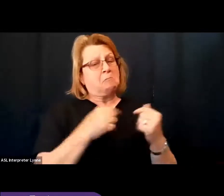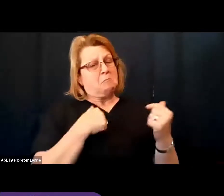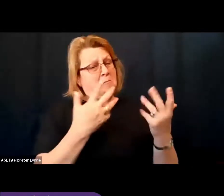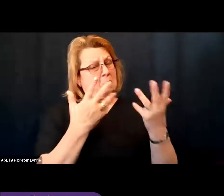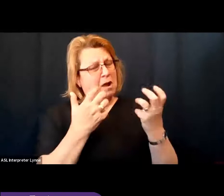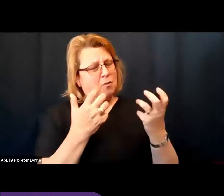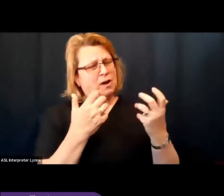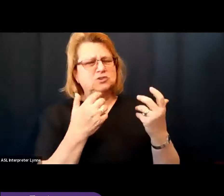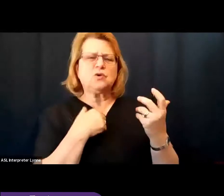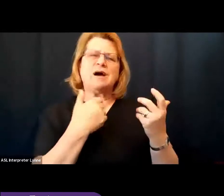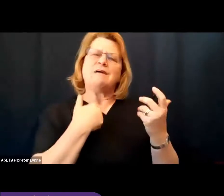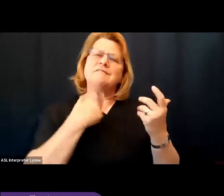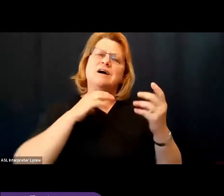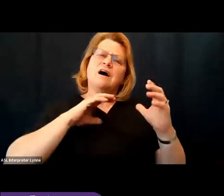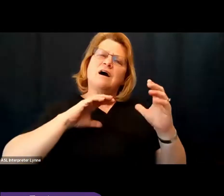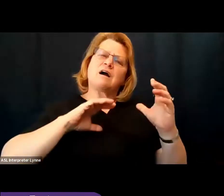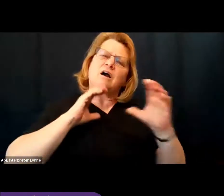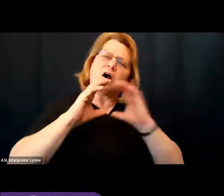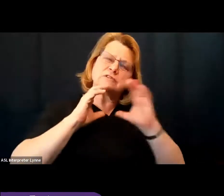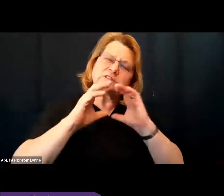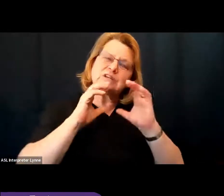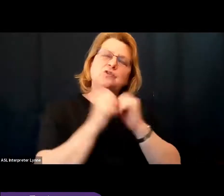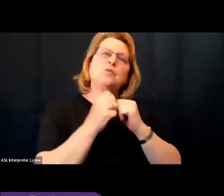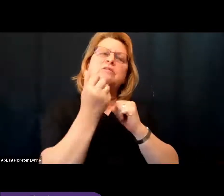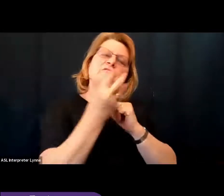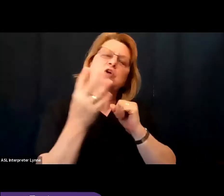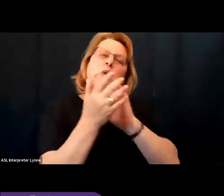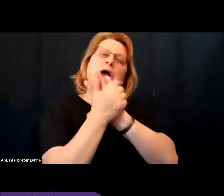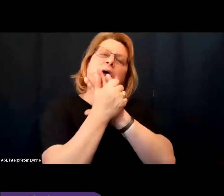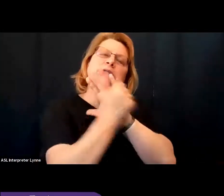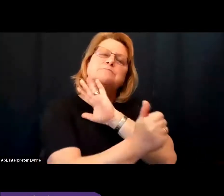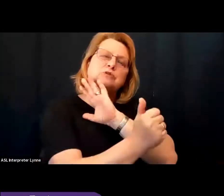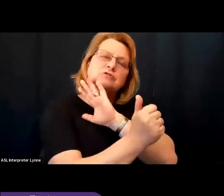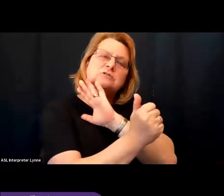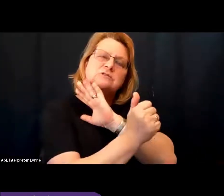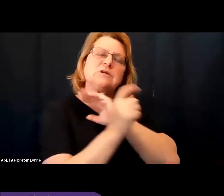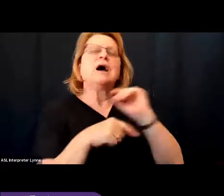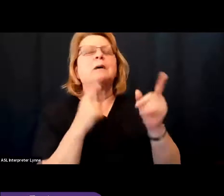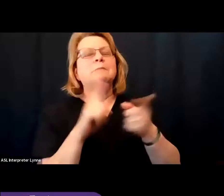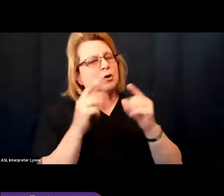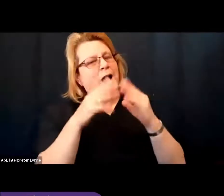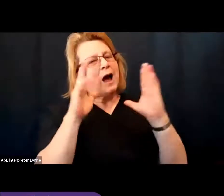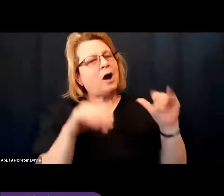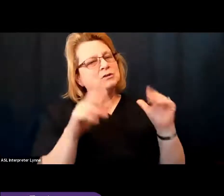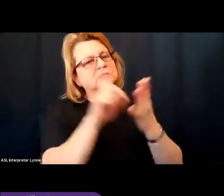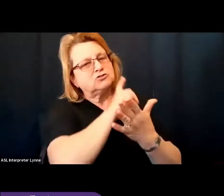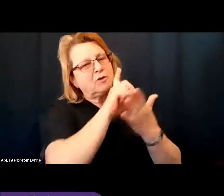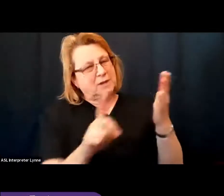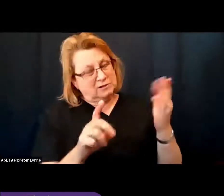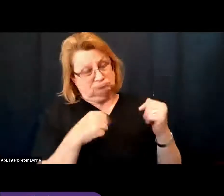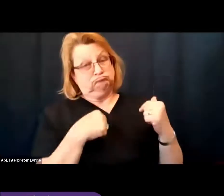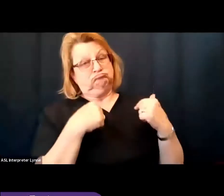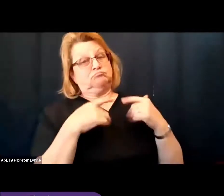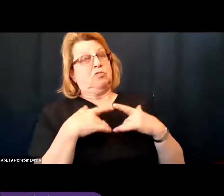having a conversation with a number of experts on the issue of housing discrimination. And so I'm thrilled to